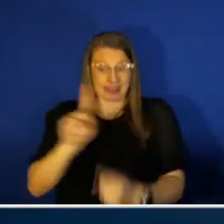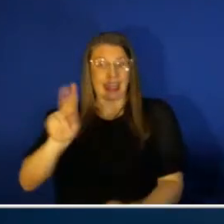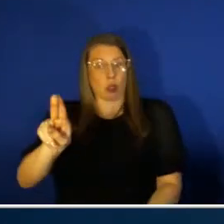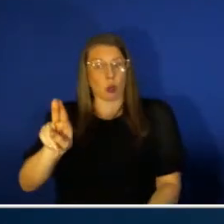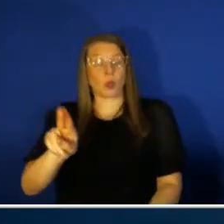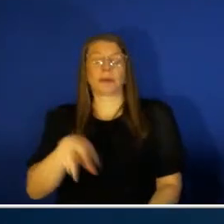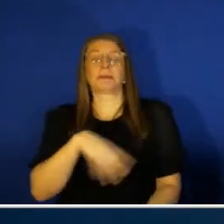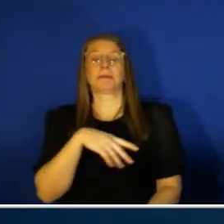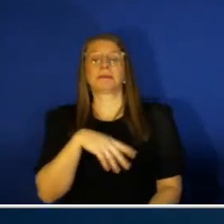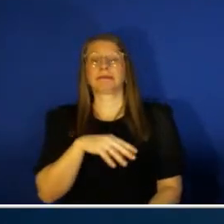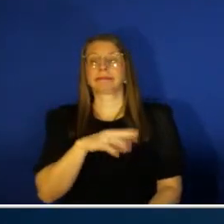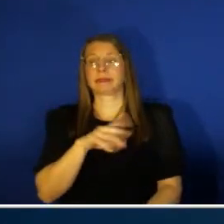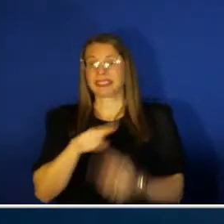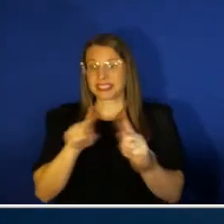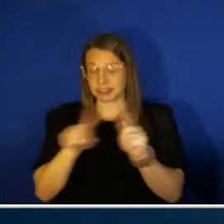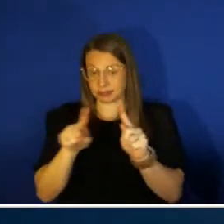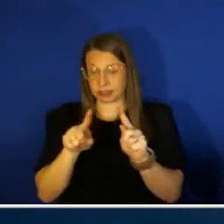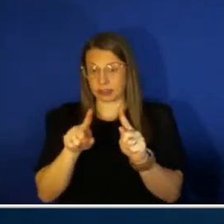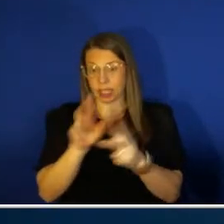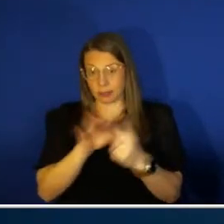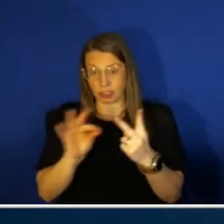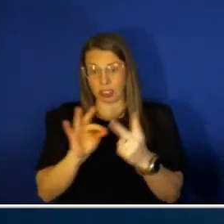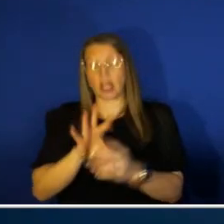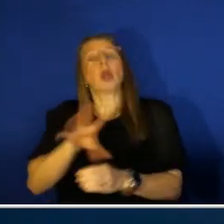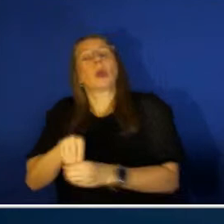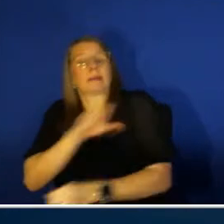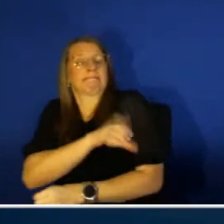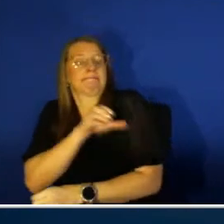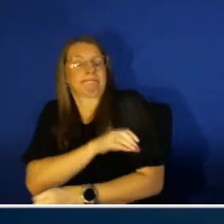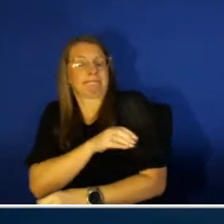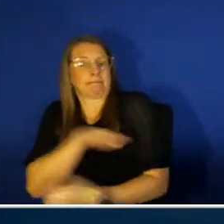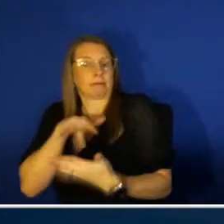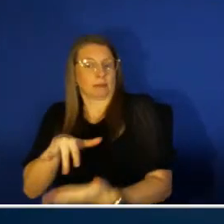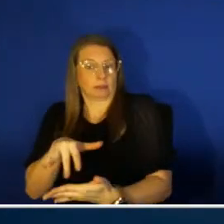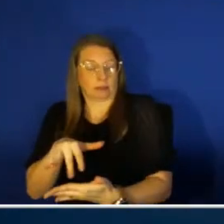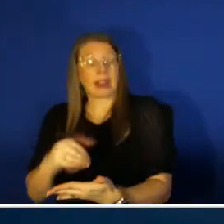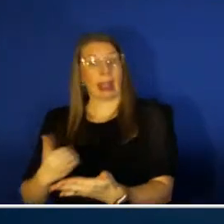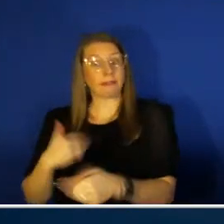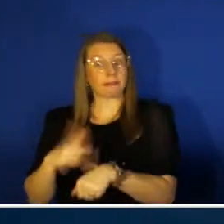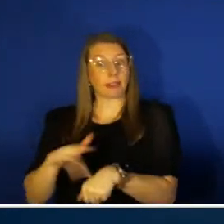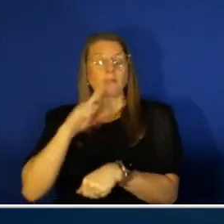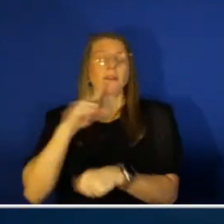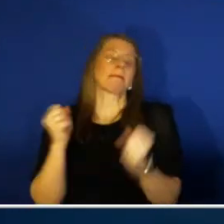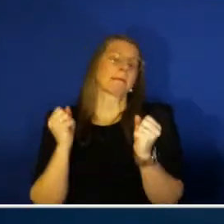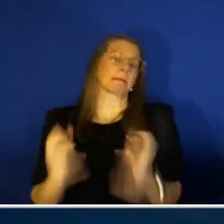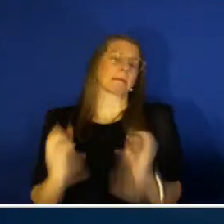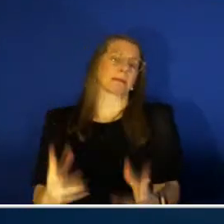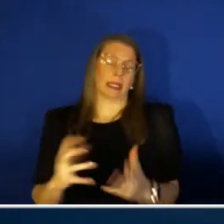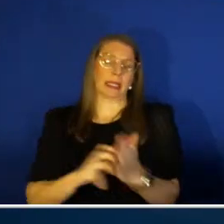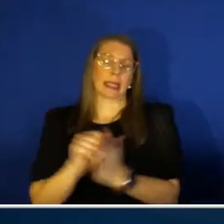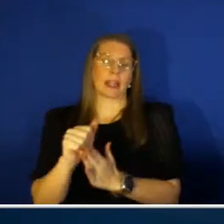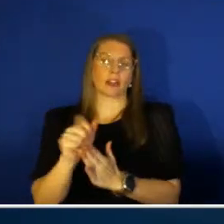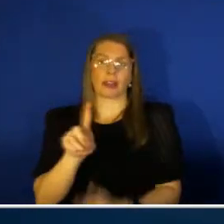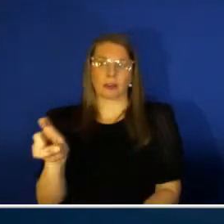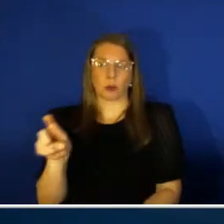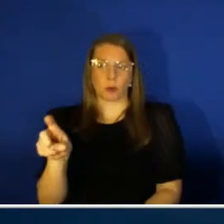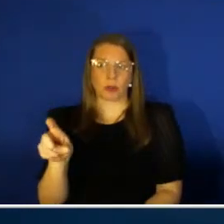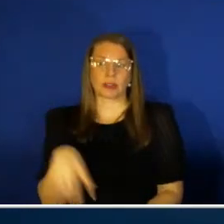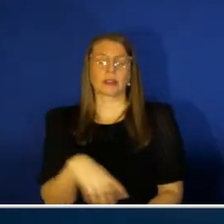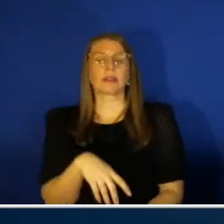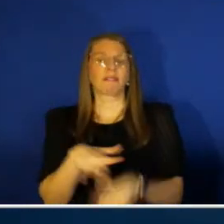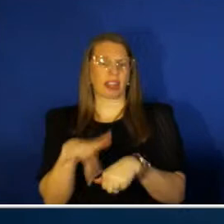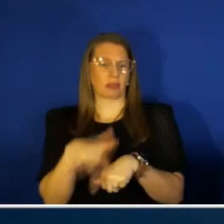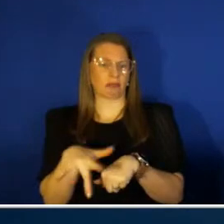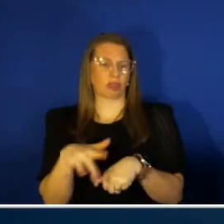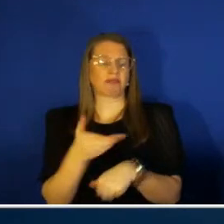with various options, including considering clinical trials. And we have clinical trials available for many, many, many cancer diagnoses that are available.